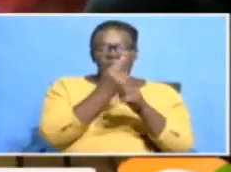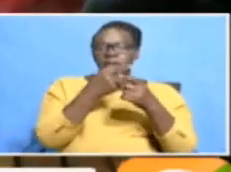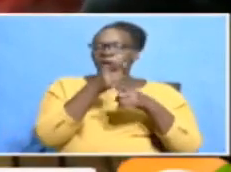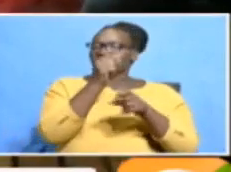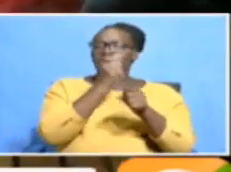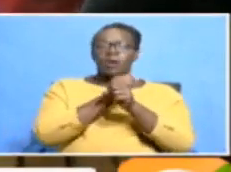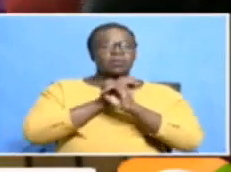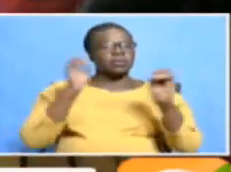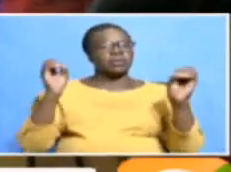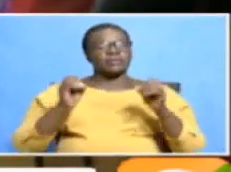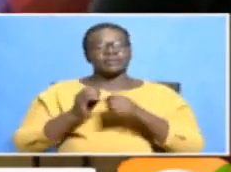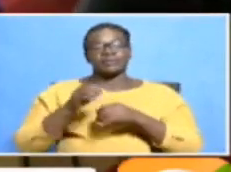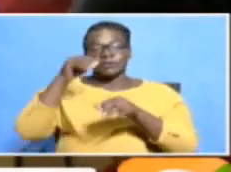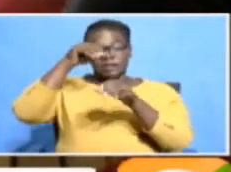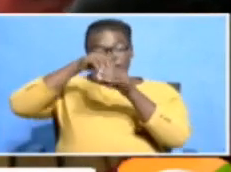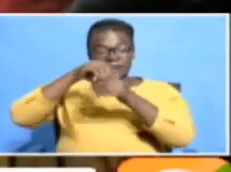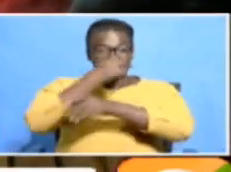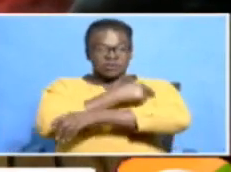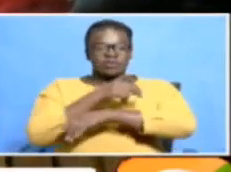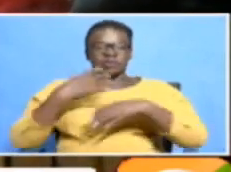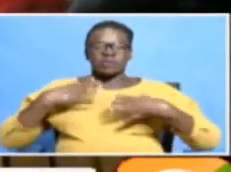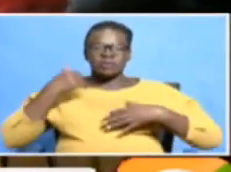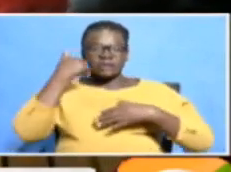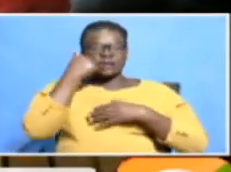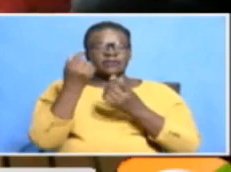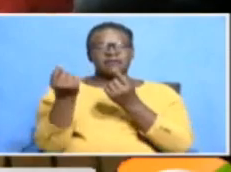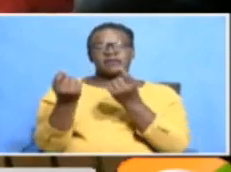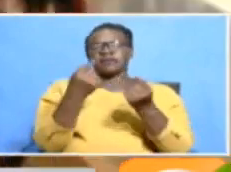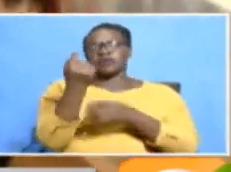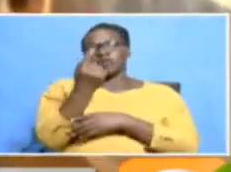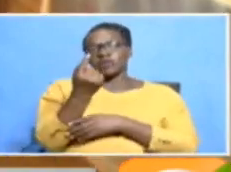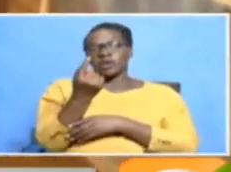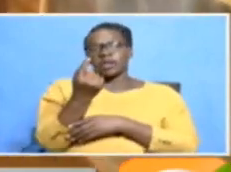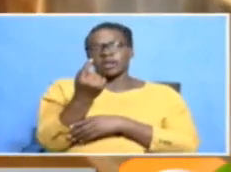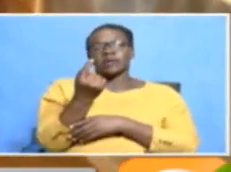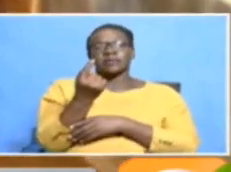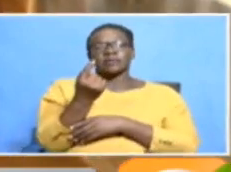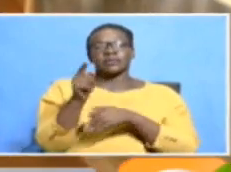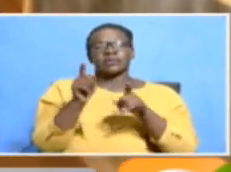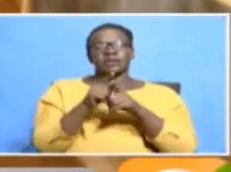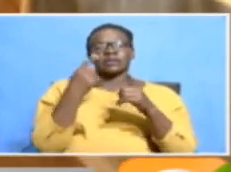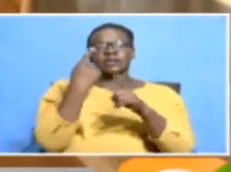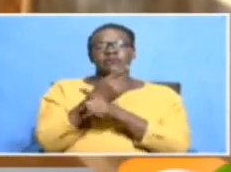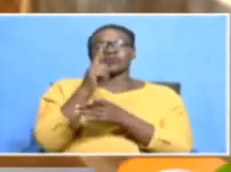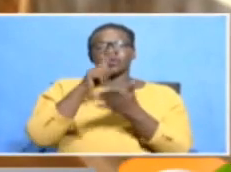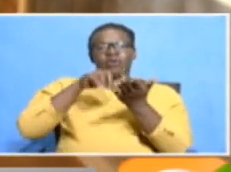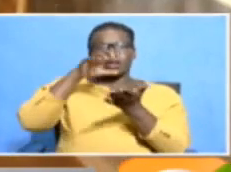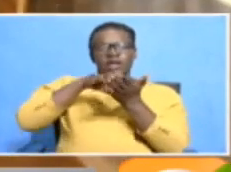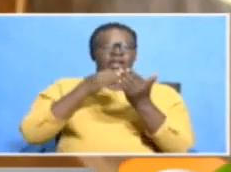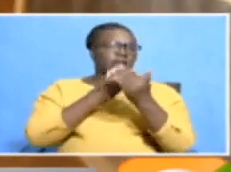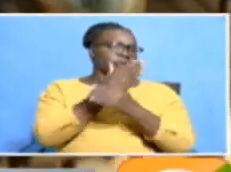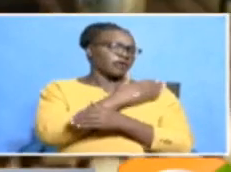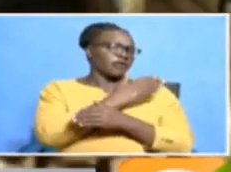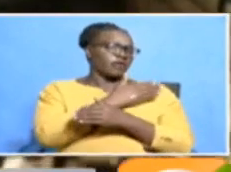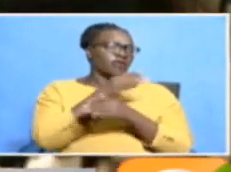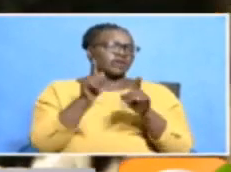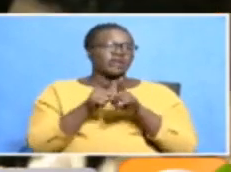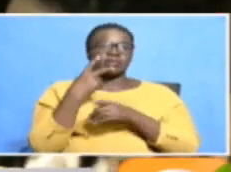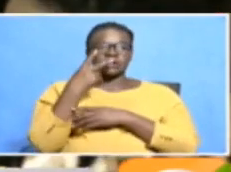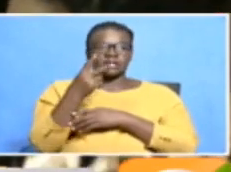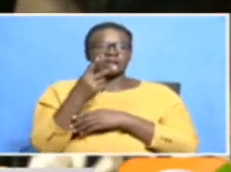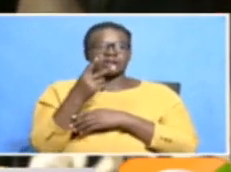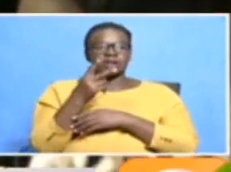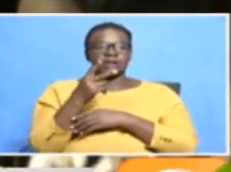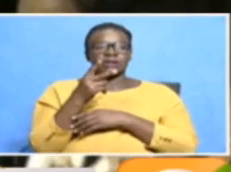Inside the hospital, there are just a handful of patients at the casualty. A stark contrast to what was the case in the past, as can be seen in